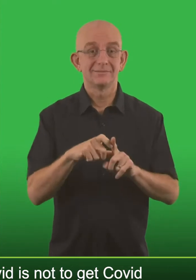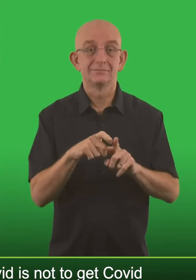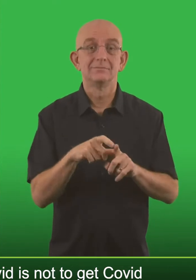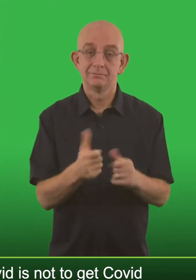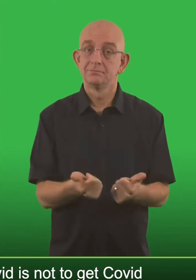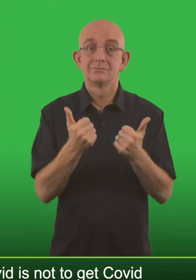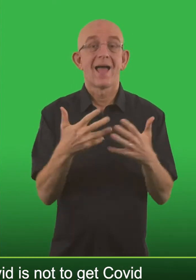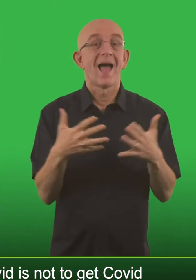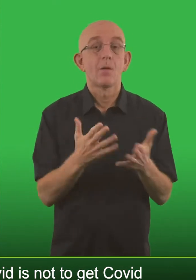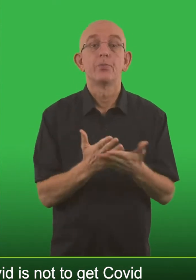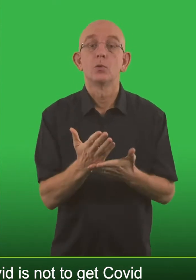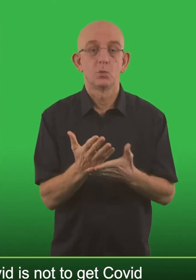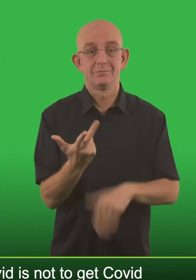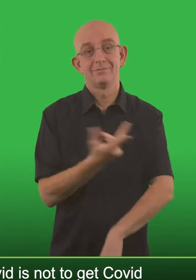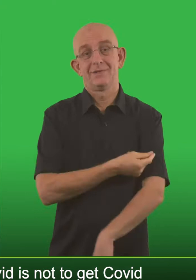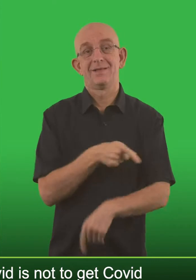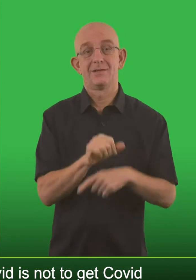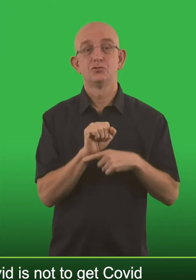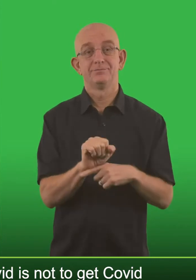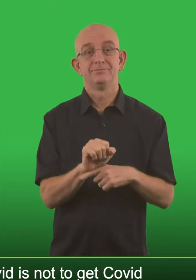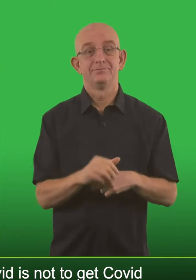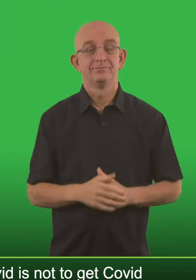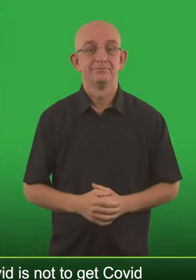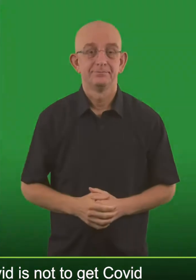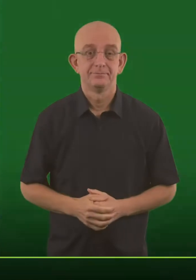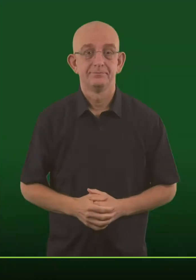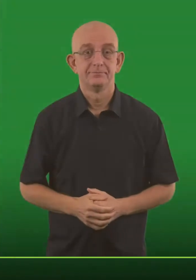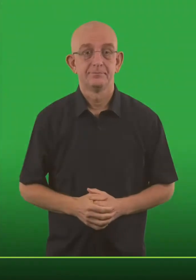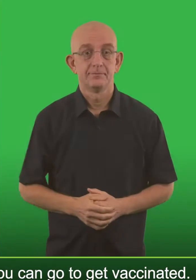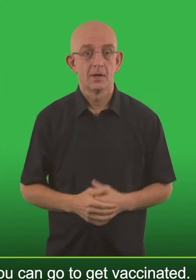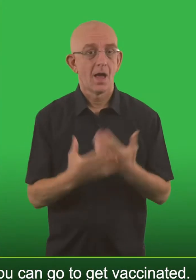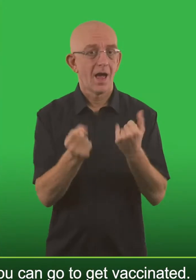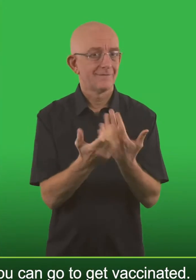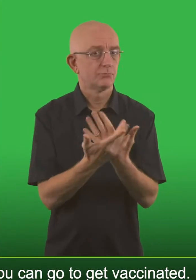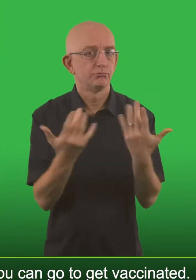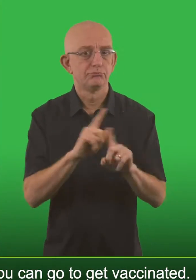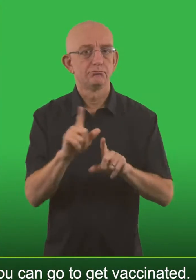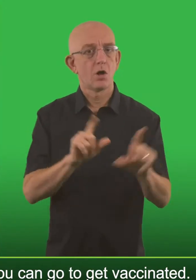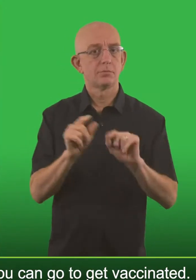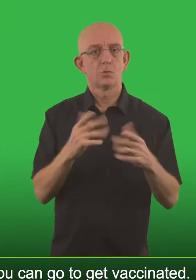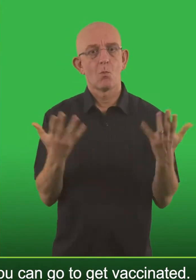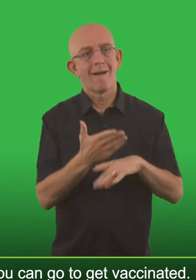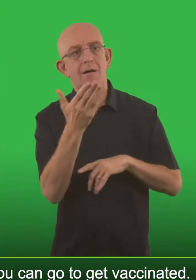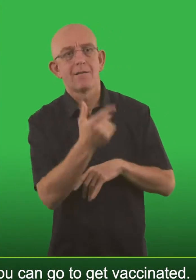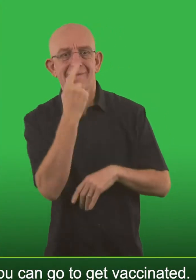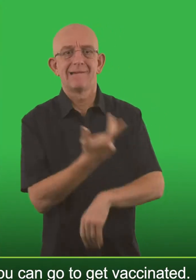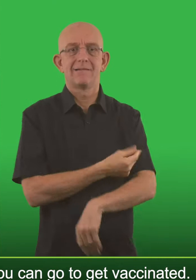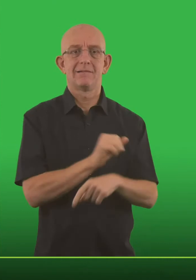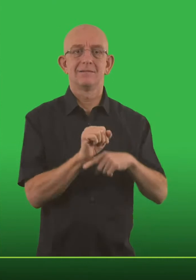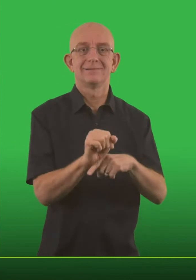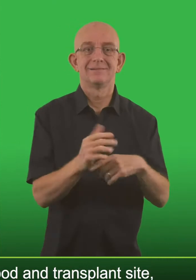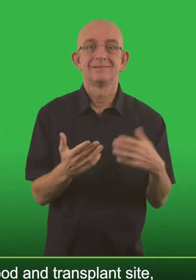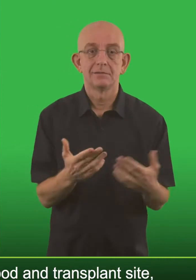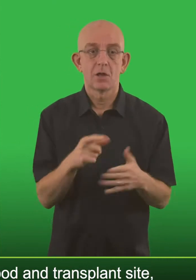and the best and most effective way not to get COVID is to get vaccinated. So there's lots of different options about where you can go to get